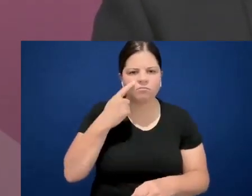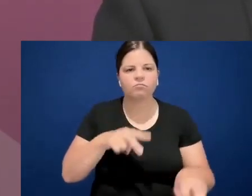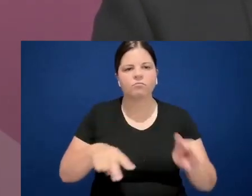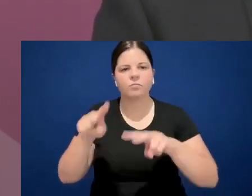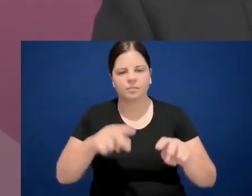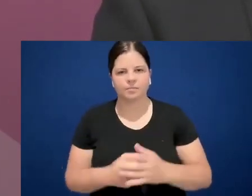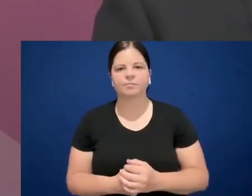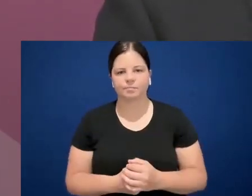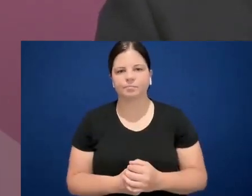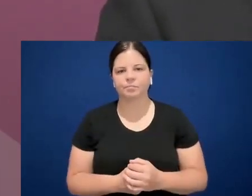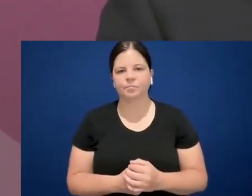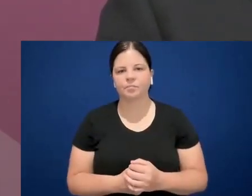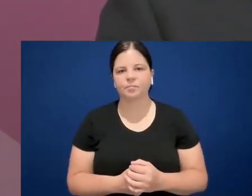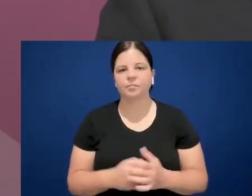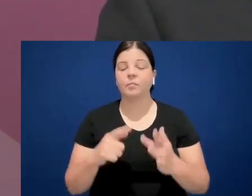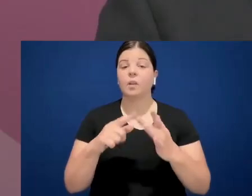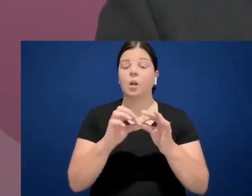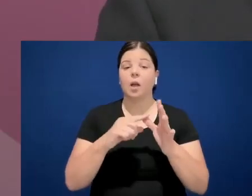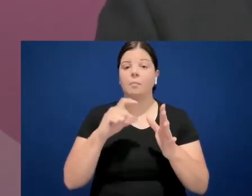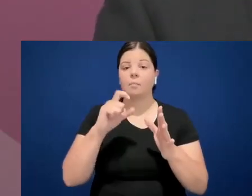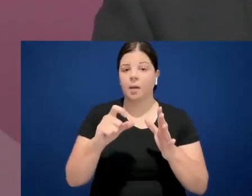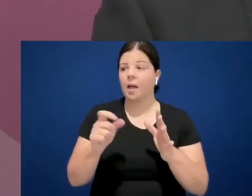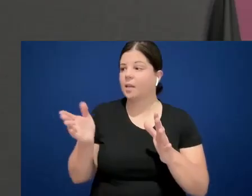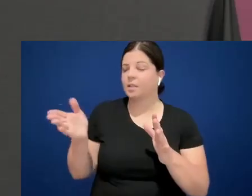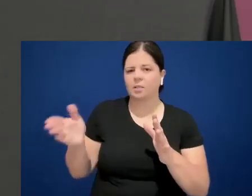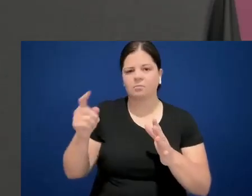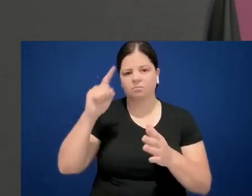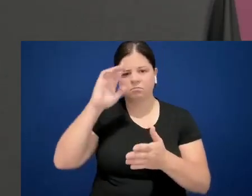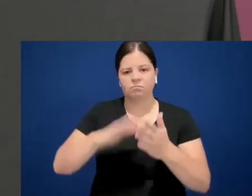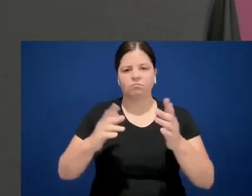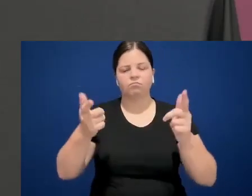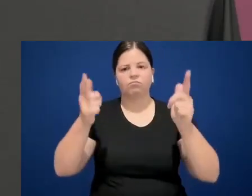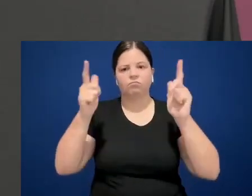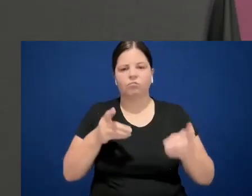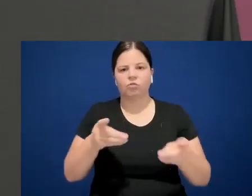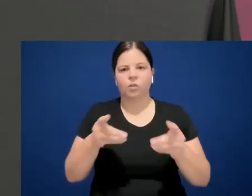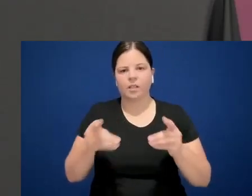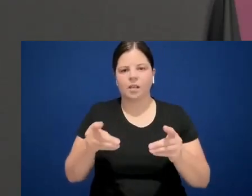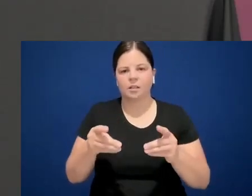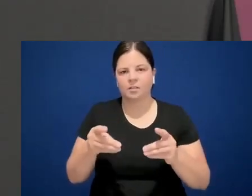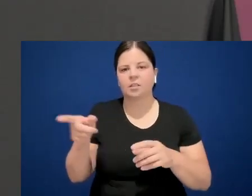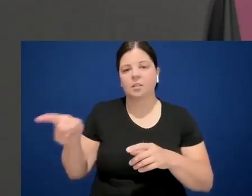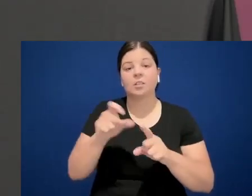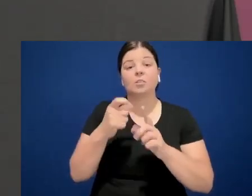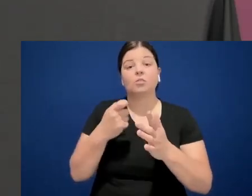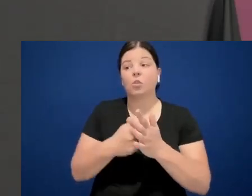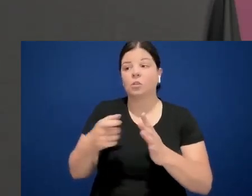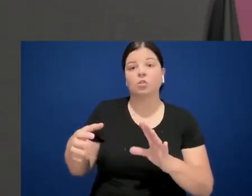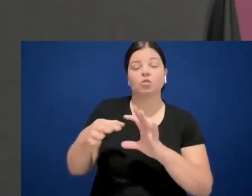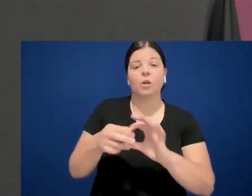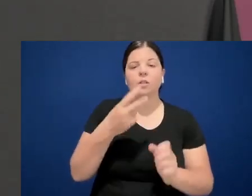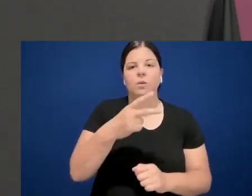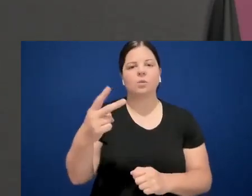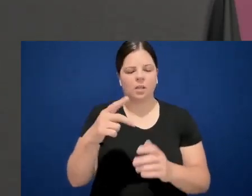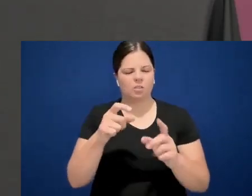IBAC's Executive Director of Prevention and Communication, Dr. Linda Timothy, who joined IBAC in 2022. Linda leads